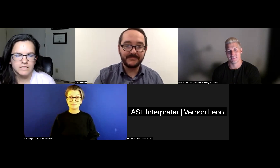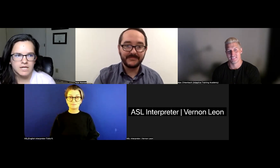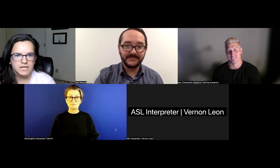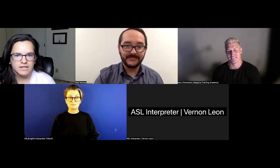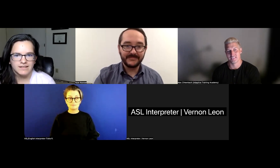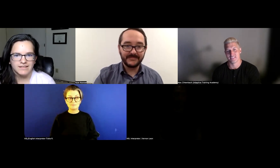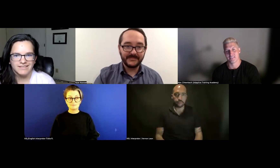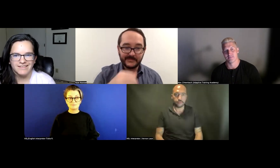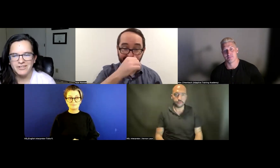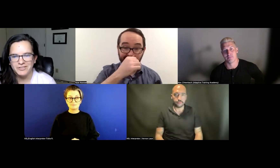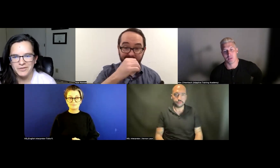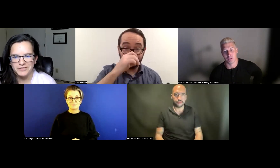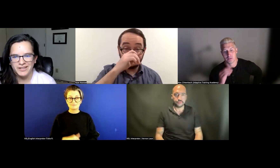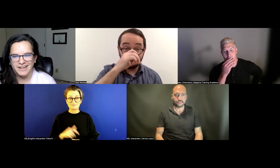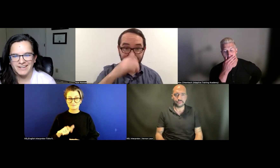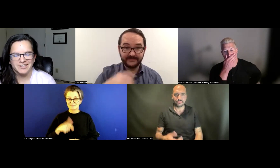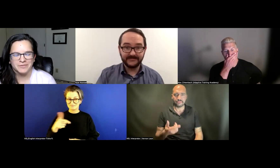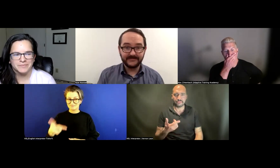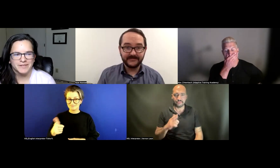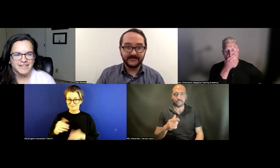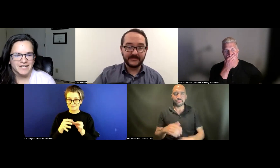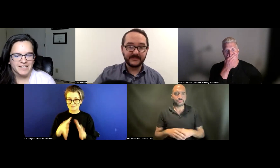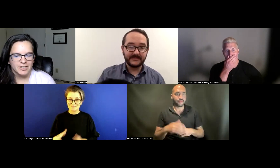This is Katie. Thank you so much for that.